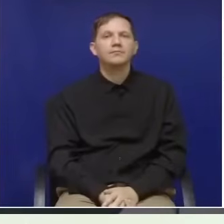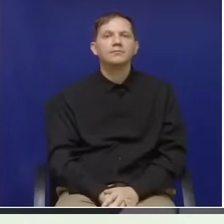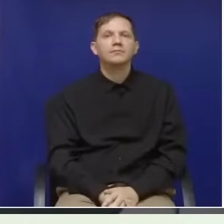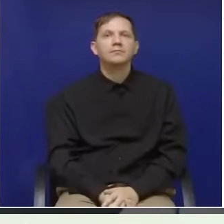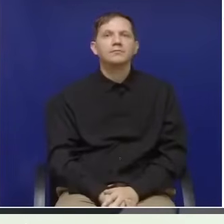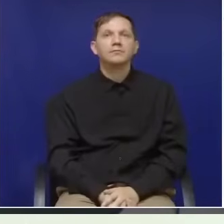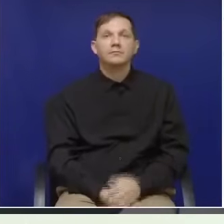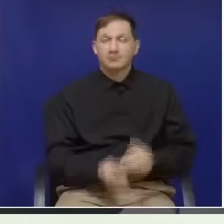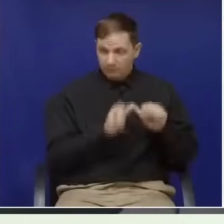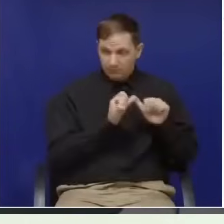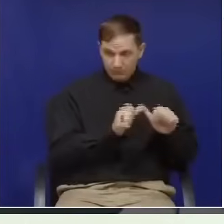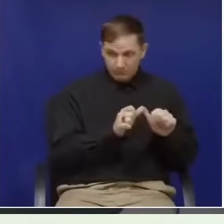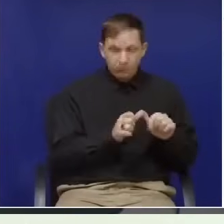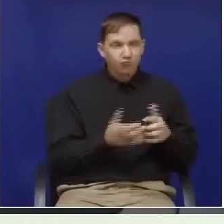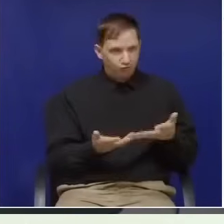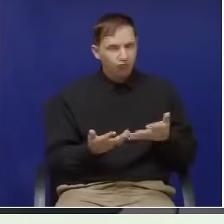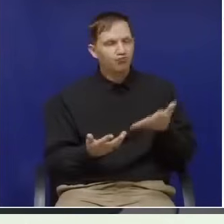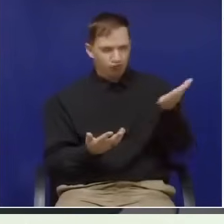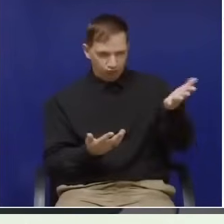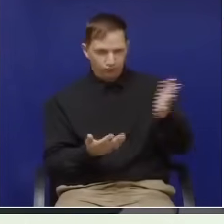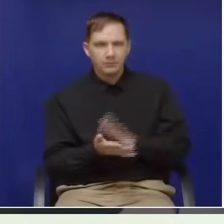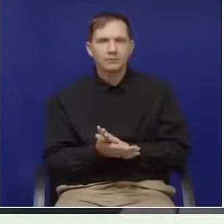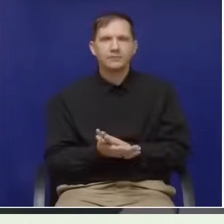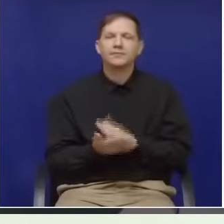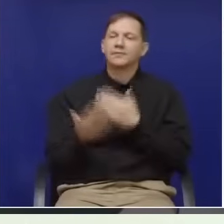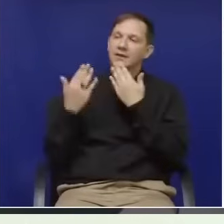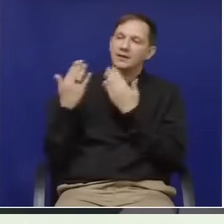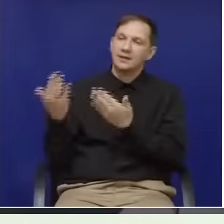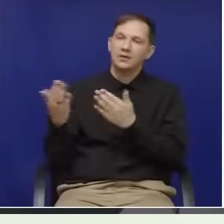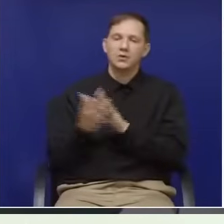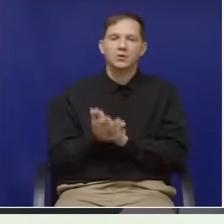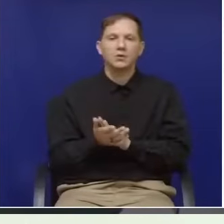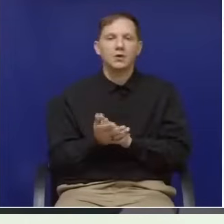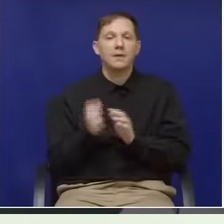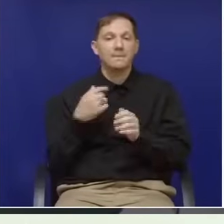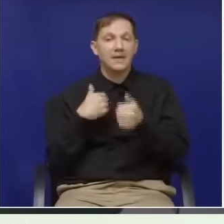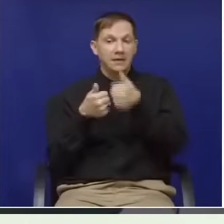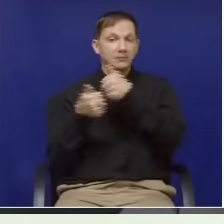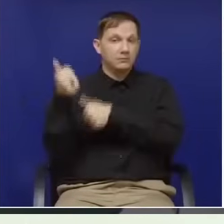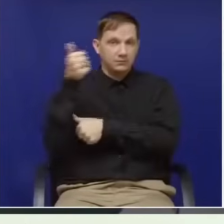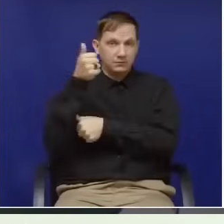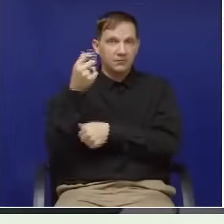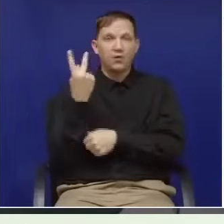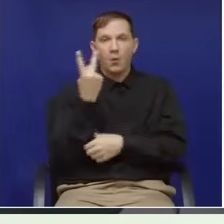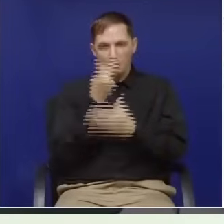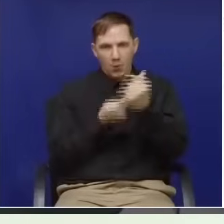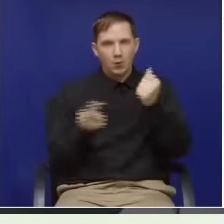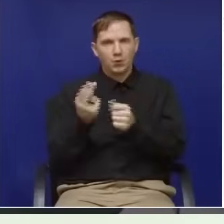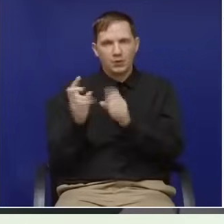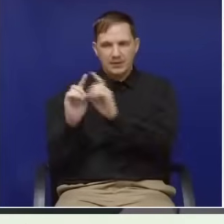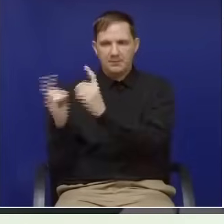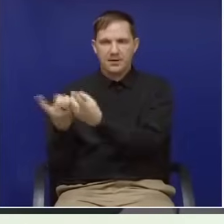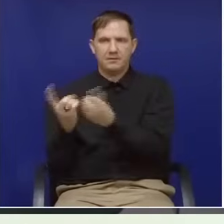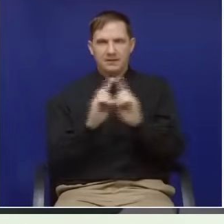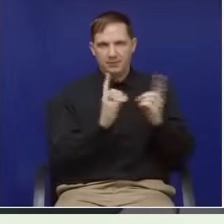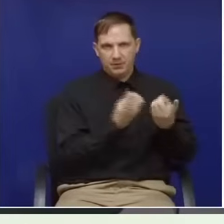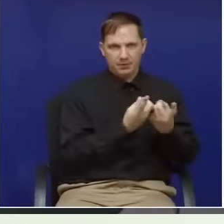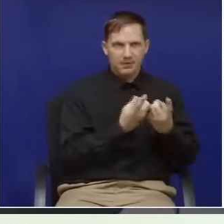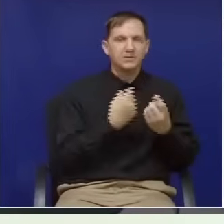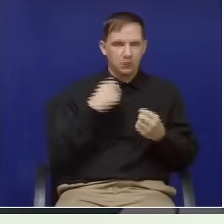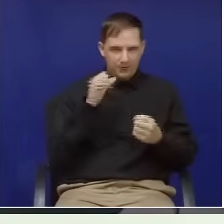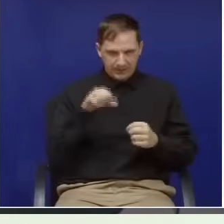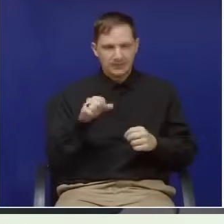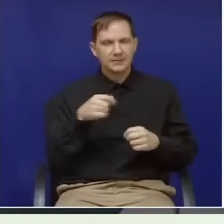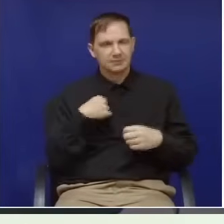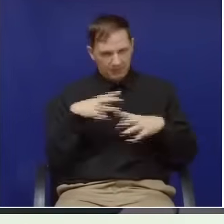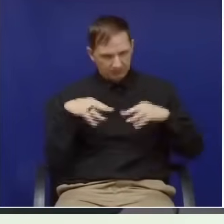Should I proceed? Honorable Minister. Okay, thanks, Honorable Manyi. I remain the executive authority for both departments. So I am accountable for